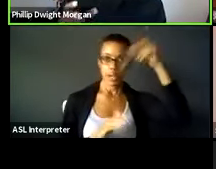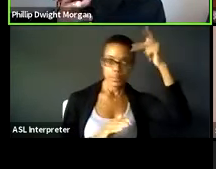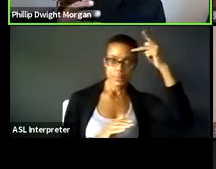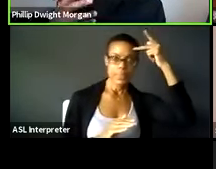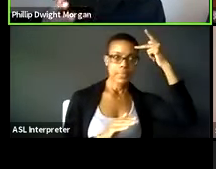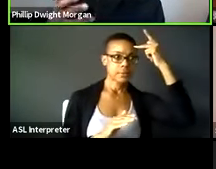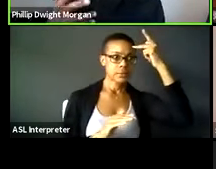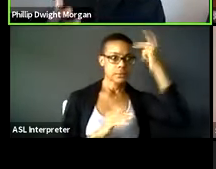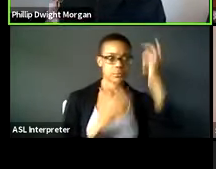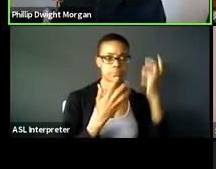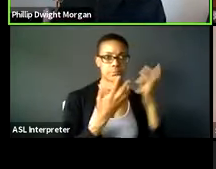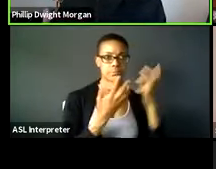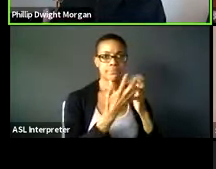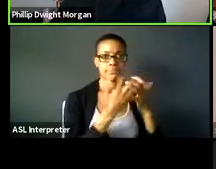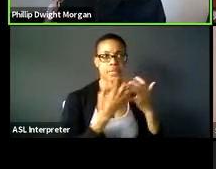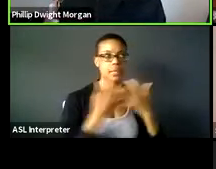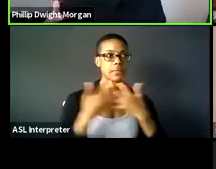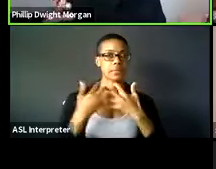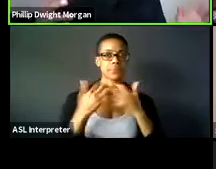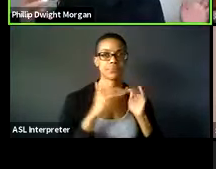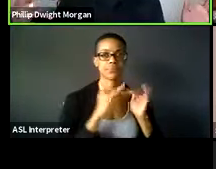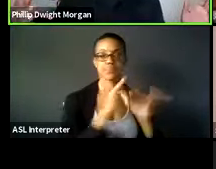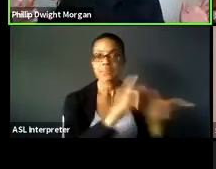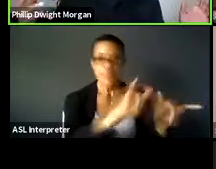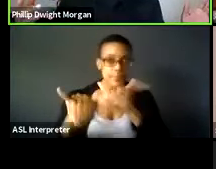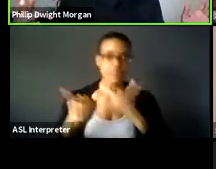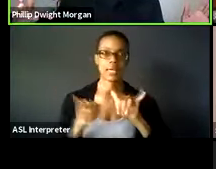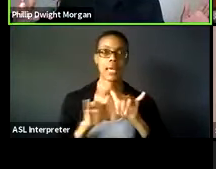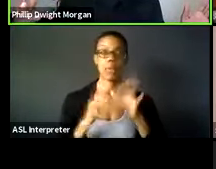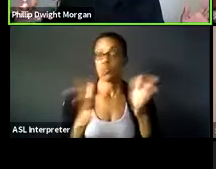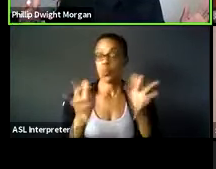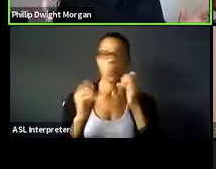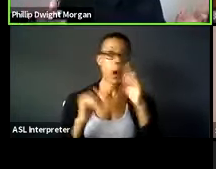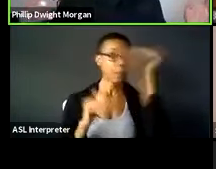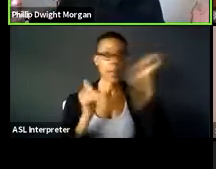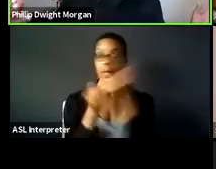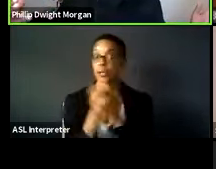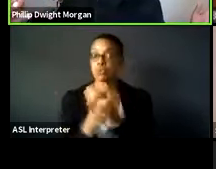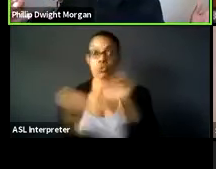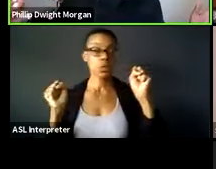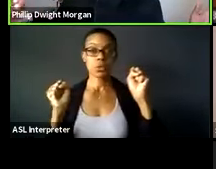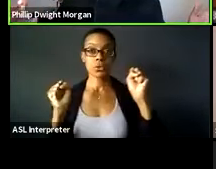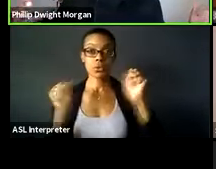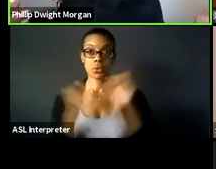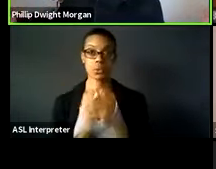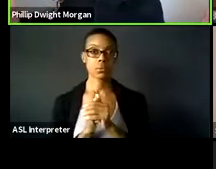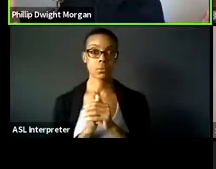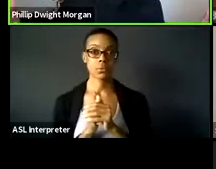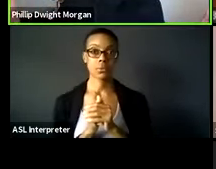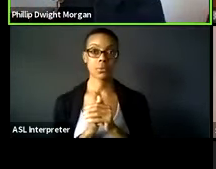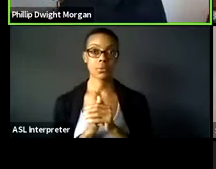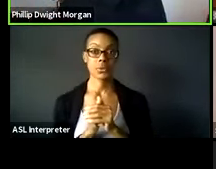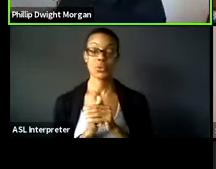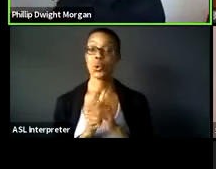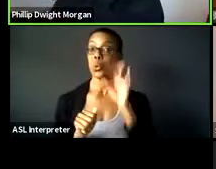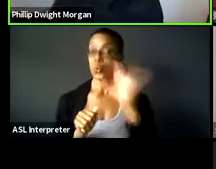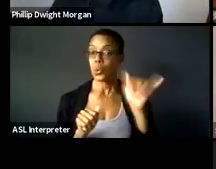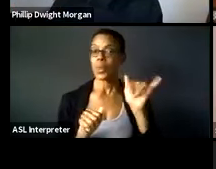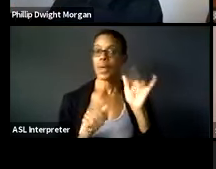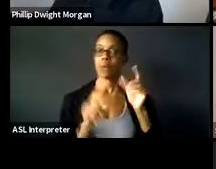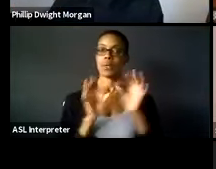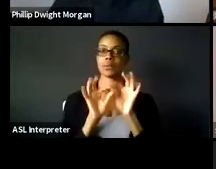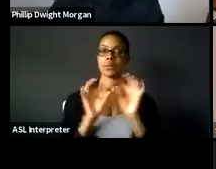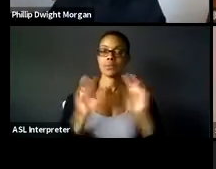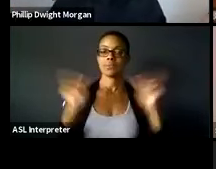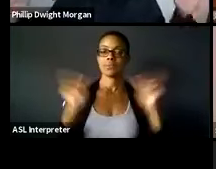to championing Black liberation. You know, as Zora Neale Hurston said, not all skin folk are my kinfolk. Straight